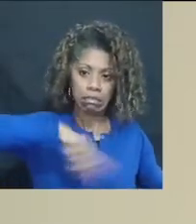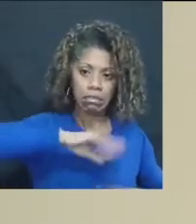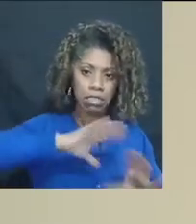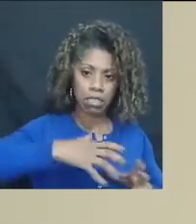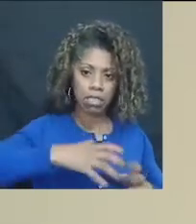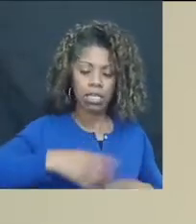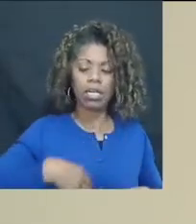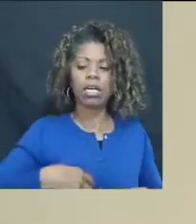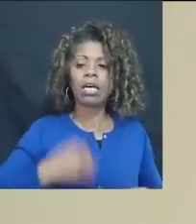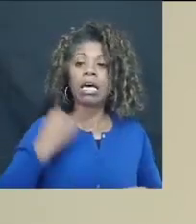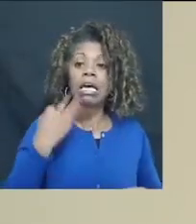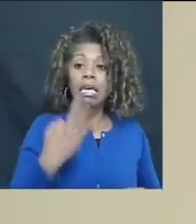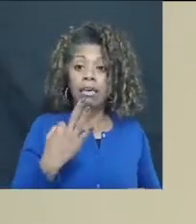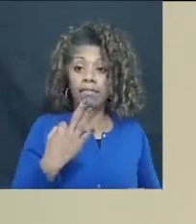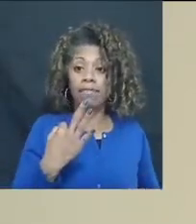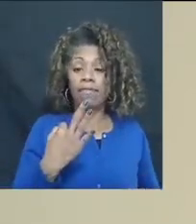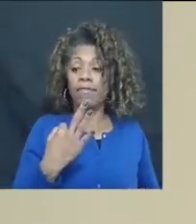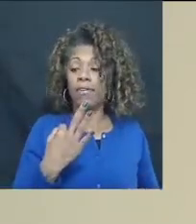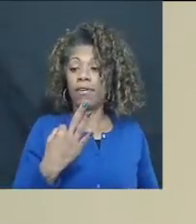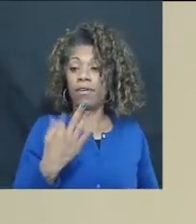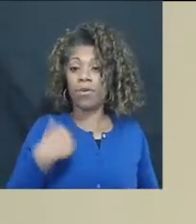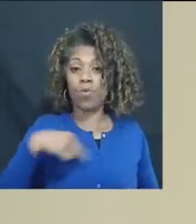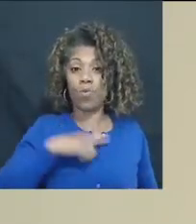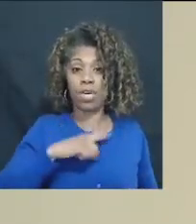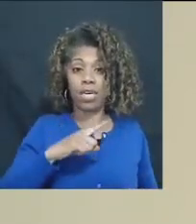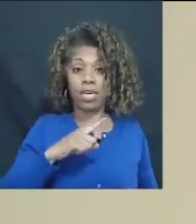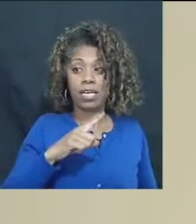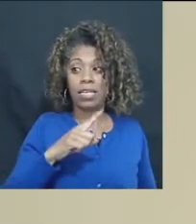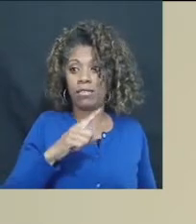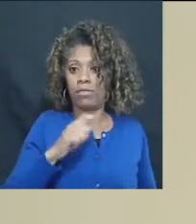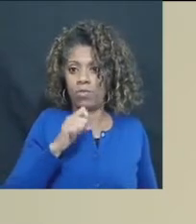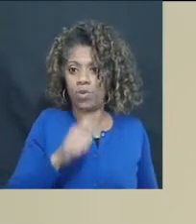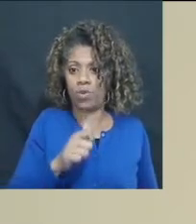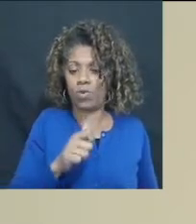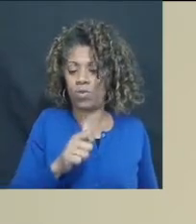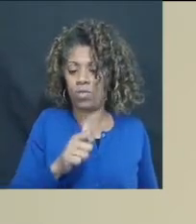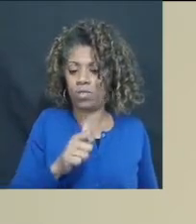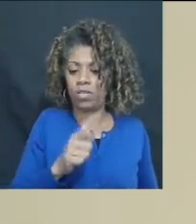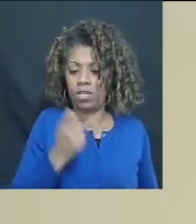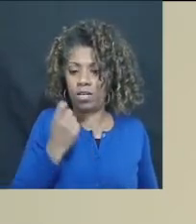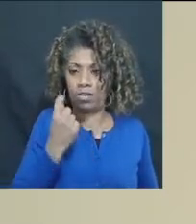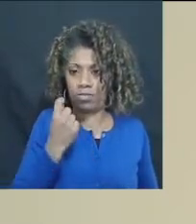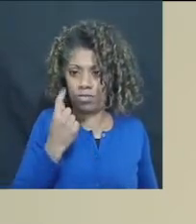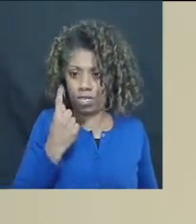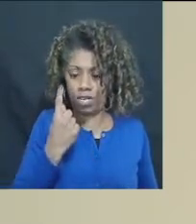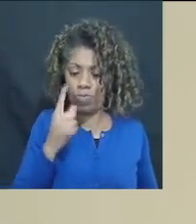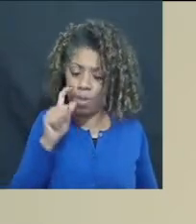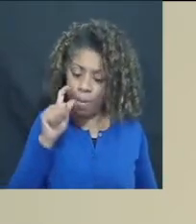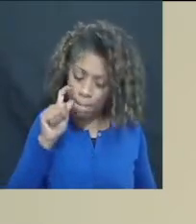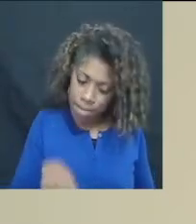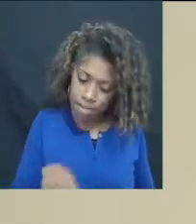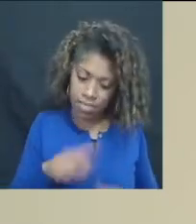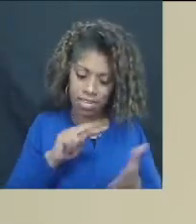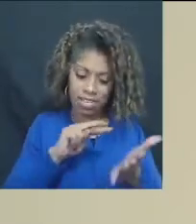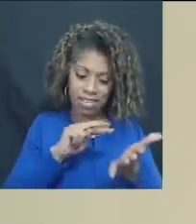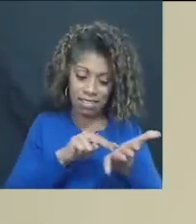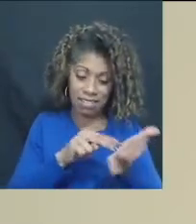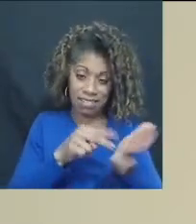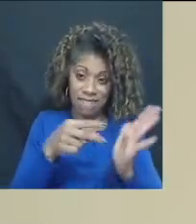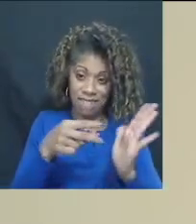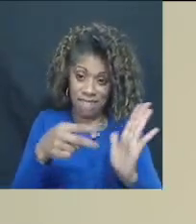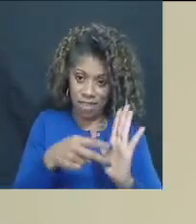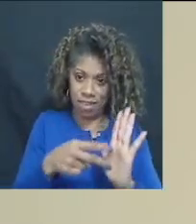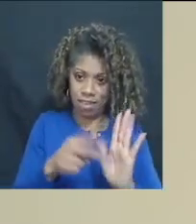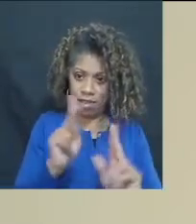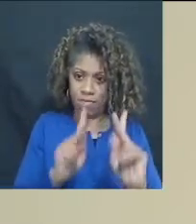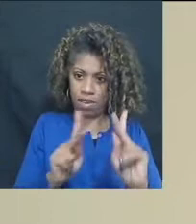embrace this idea that we have to define people by their aspirations and contributions, have a different approach to humanity, if we